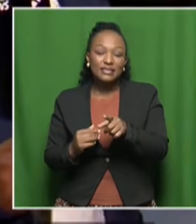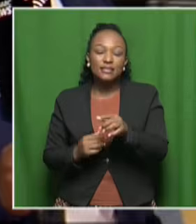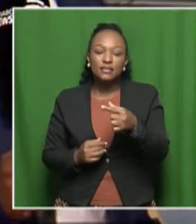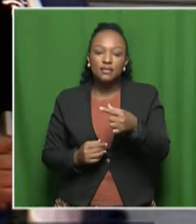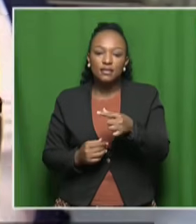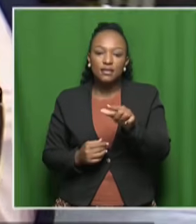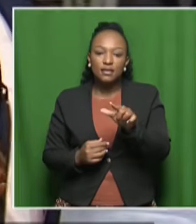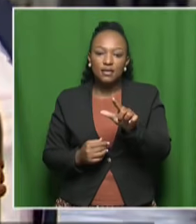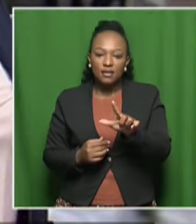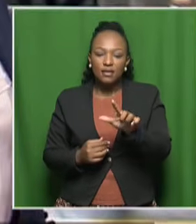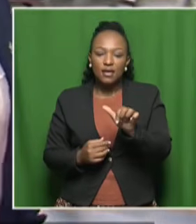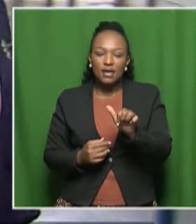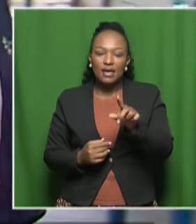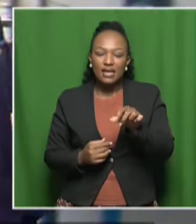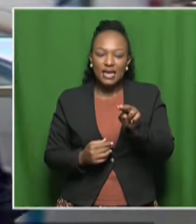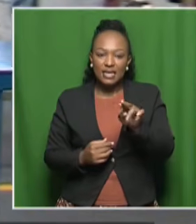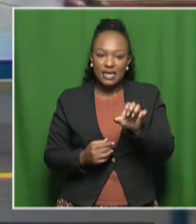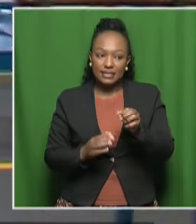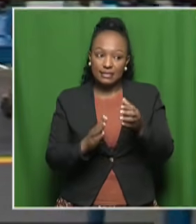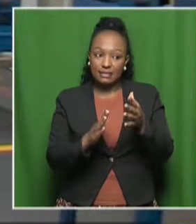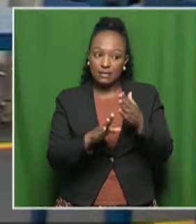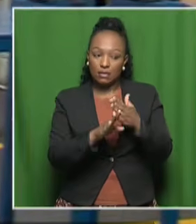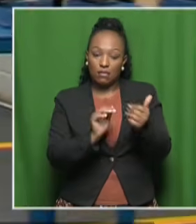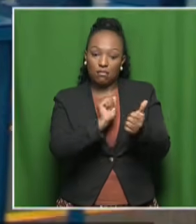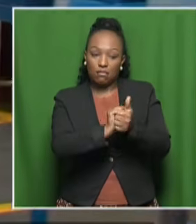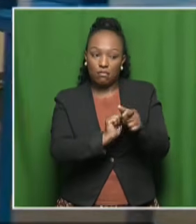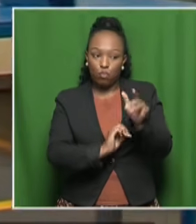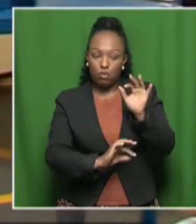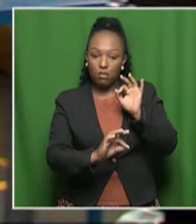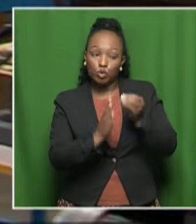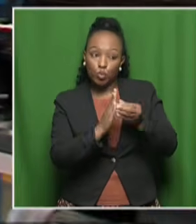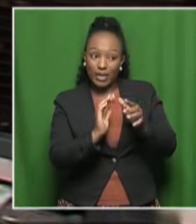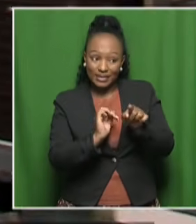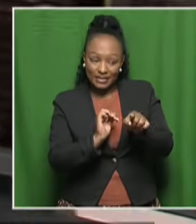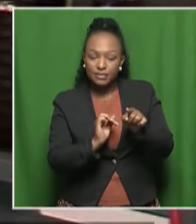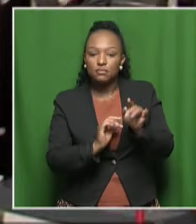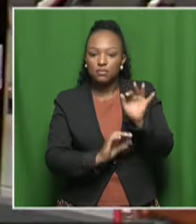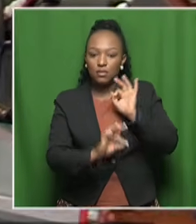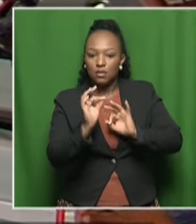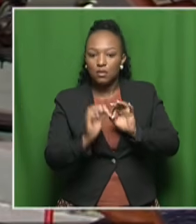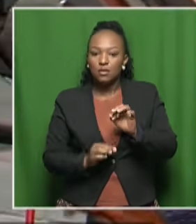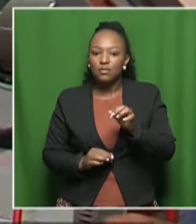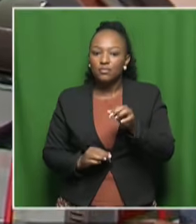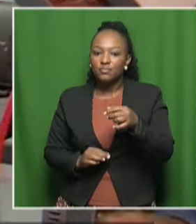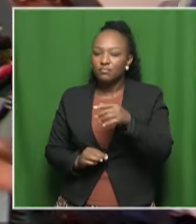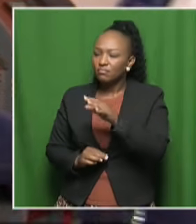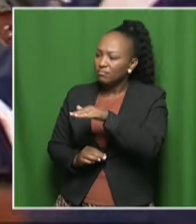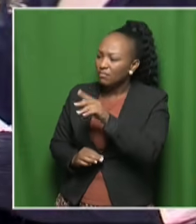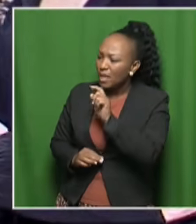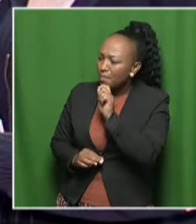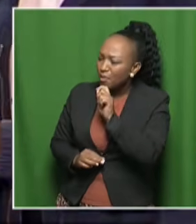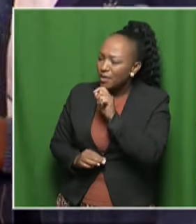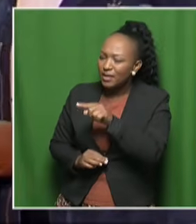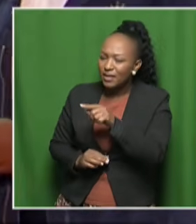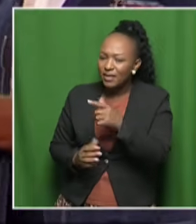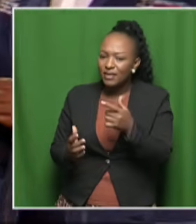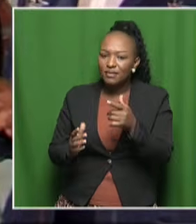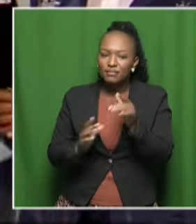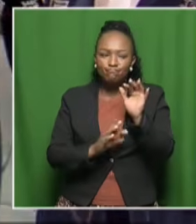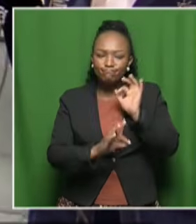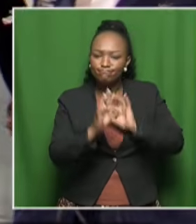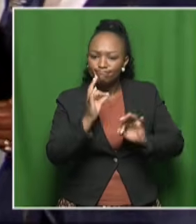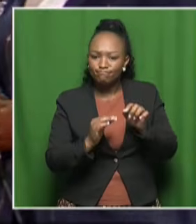Mocheko, and you can obviously, speak to us about what we're seeing here. And Gladness, good morning to you as well, and just talk to us